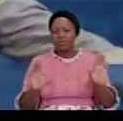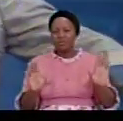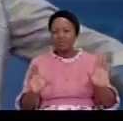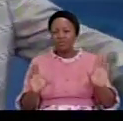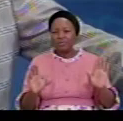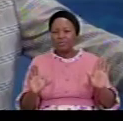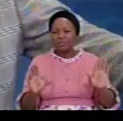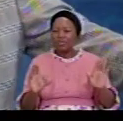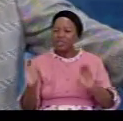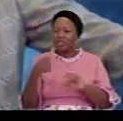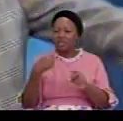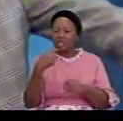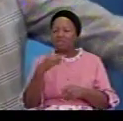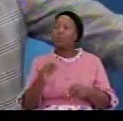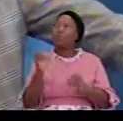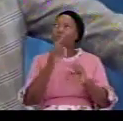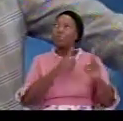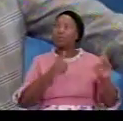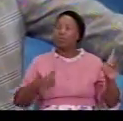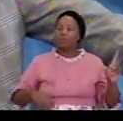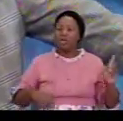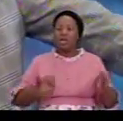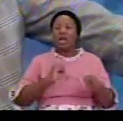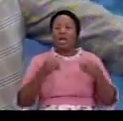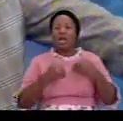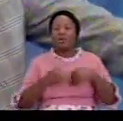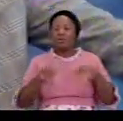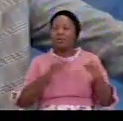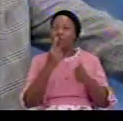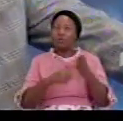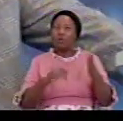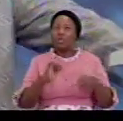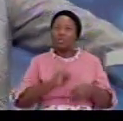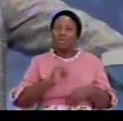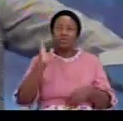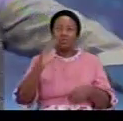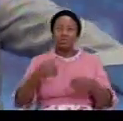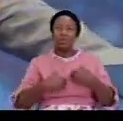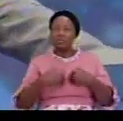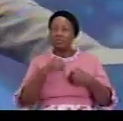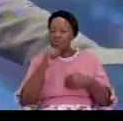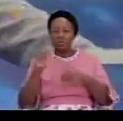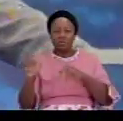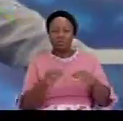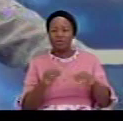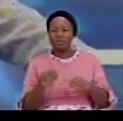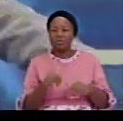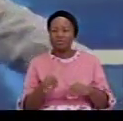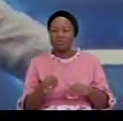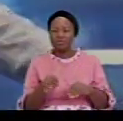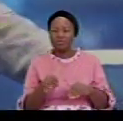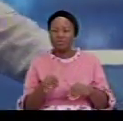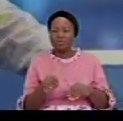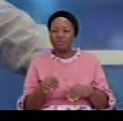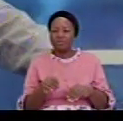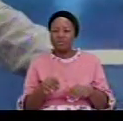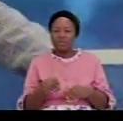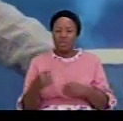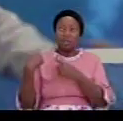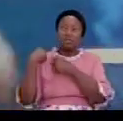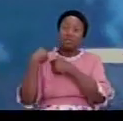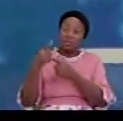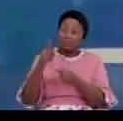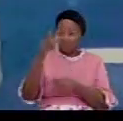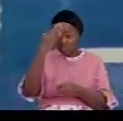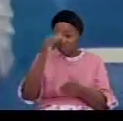"Oh God, I have done what I should not have done." Since you knew you shouldn't have